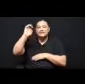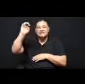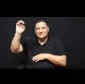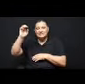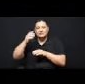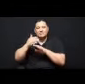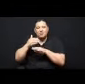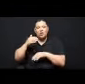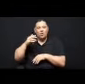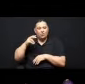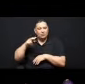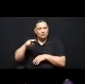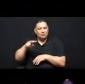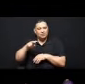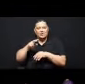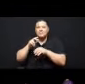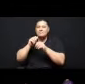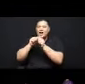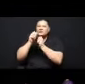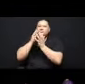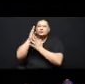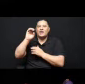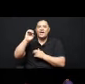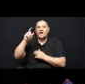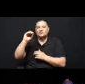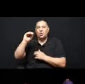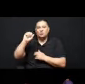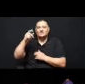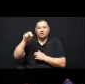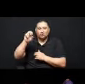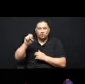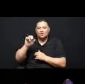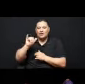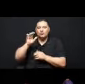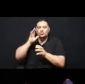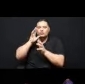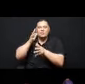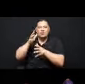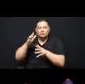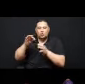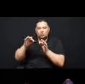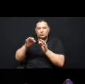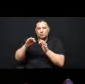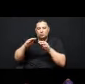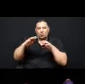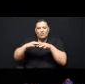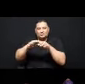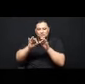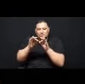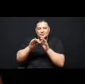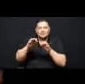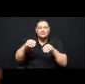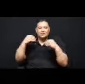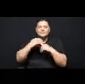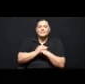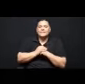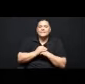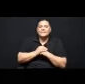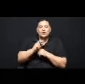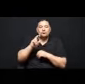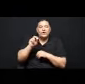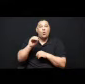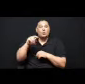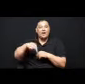your grandma's quilting needle. Downtown Reno at night, see the lights. See the arc screaming